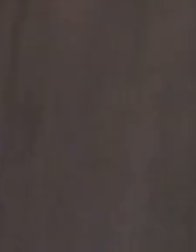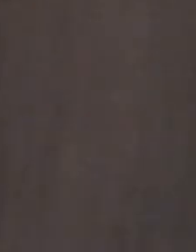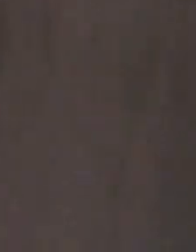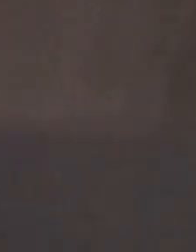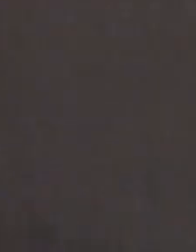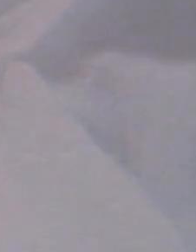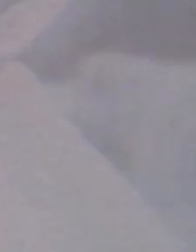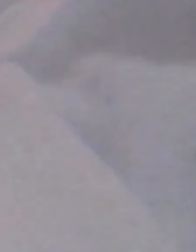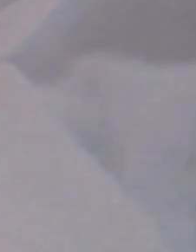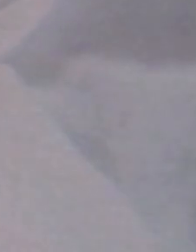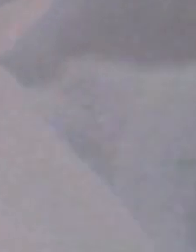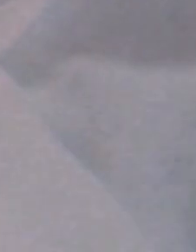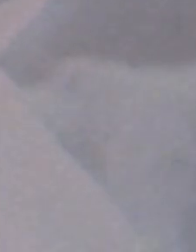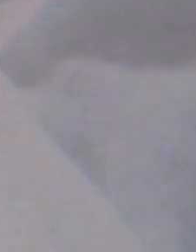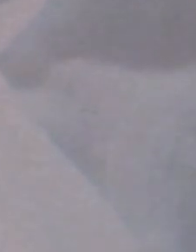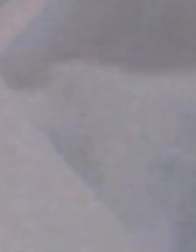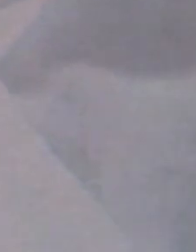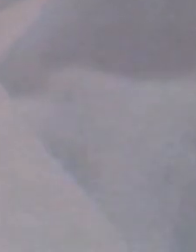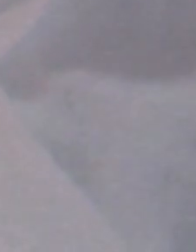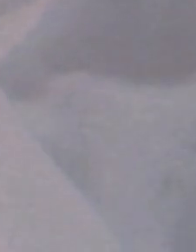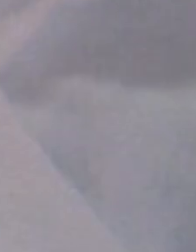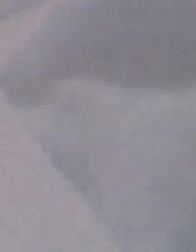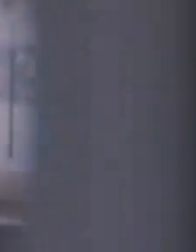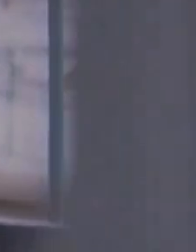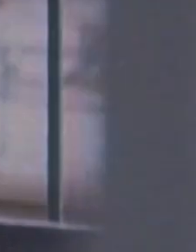to the broken and to the hurting,